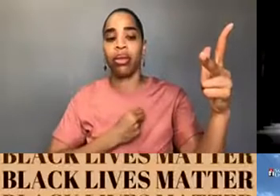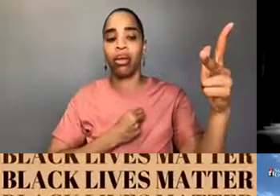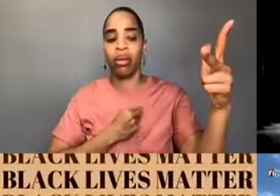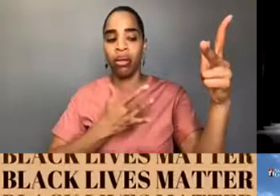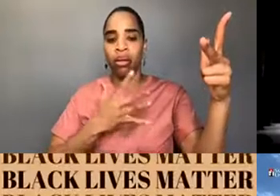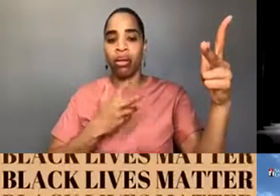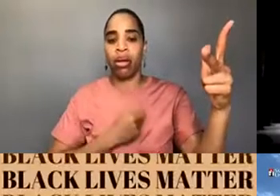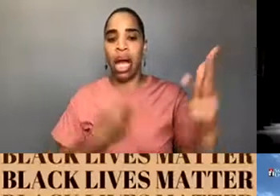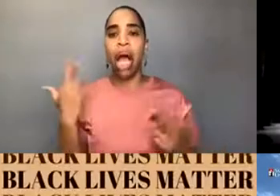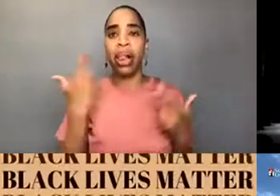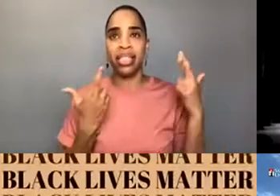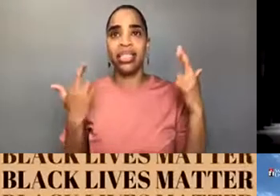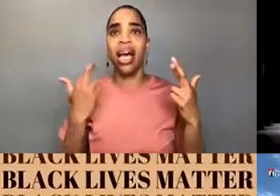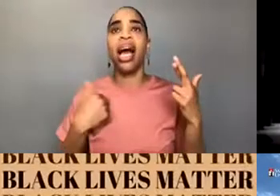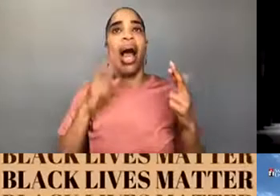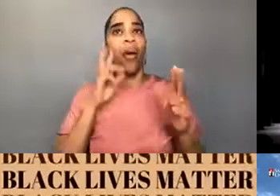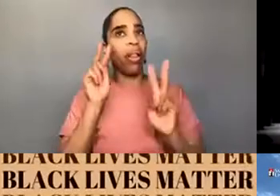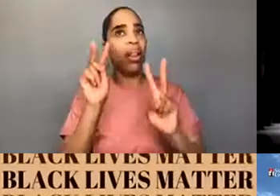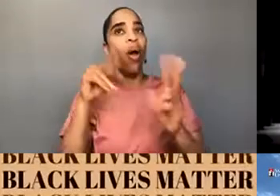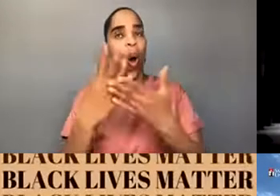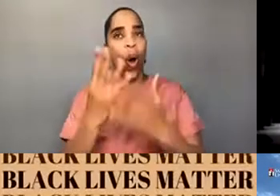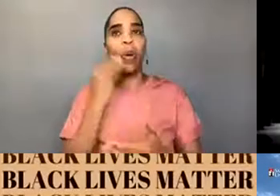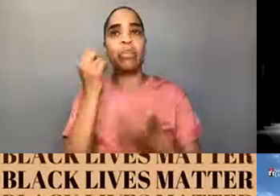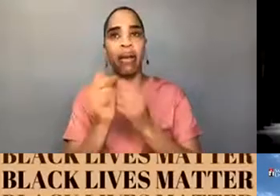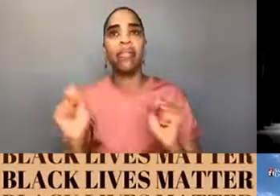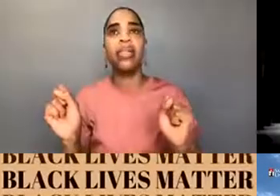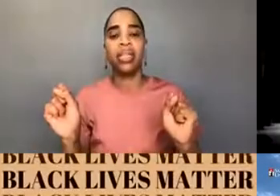I'm gonna make it home safe. Well, you know,